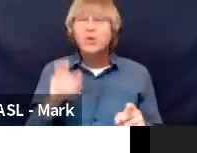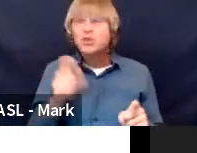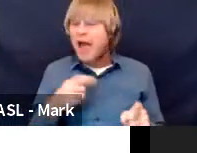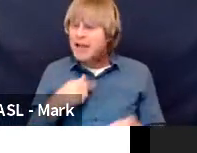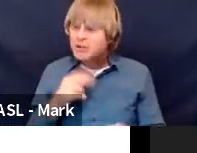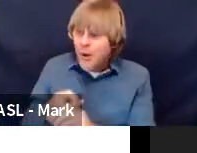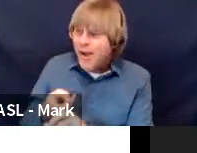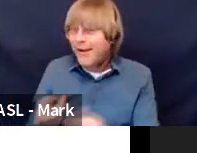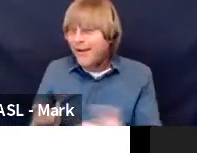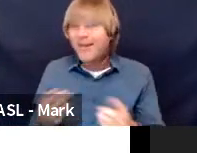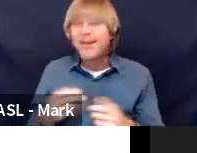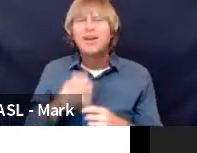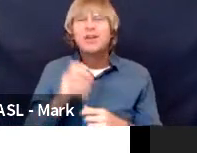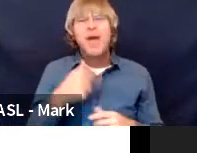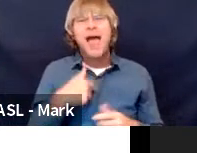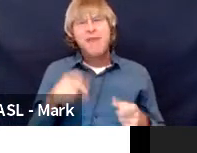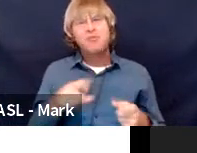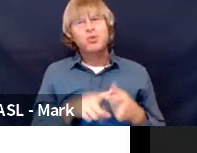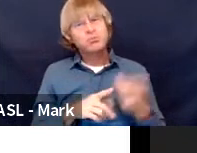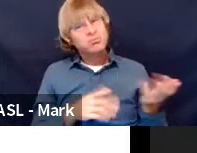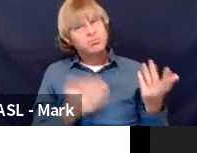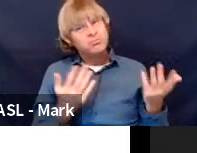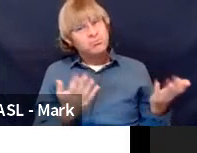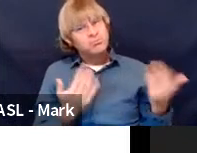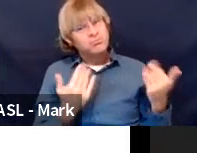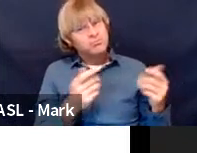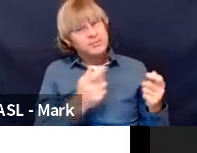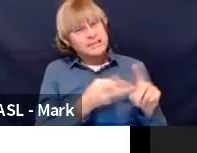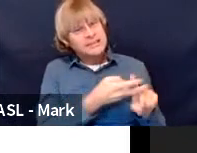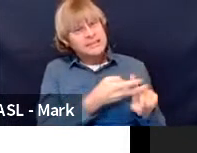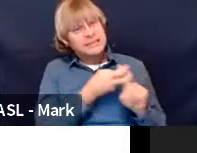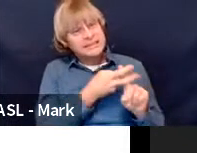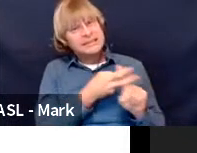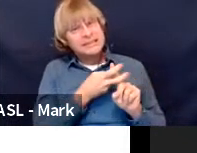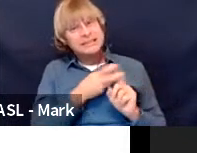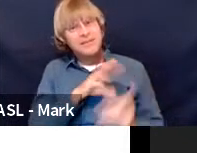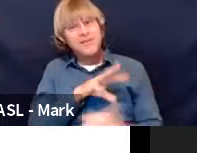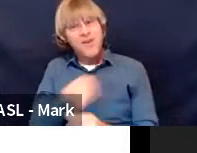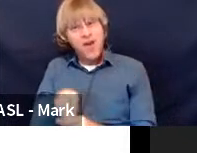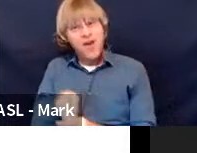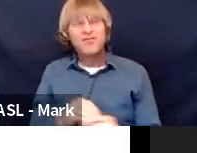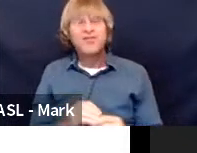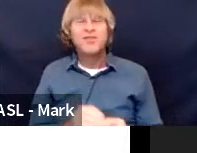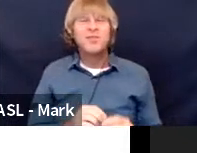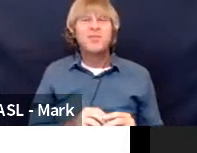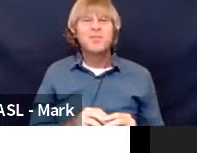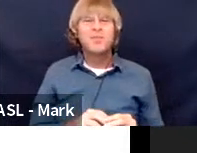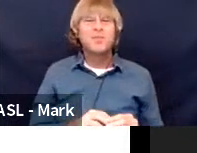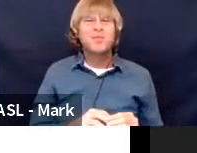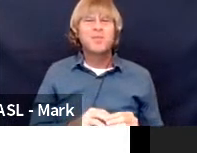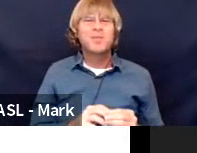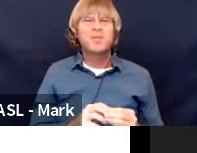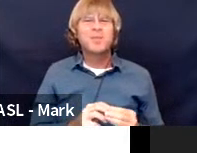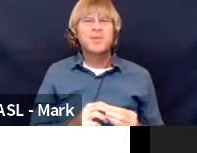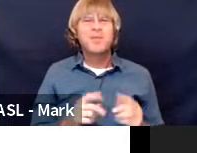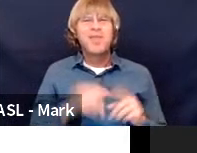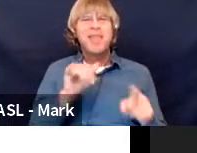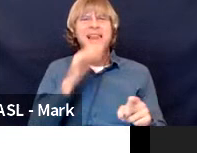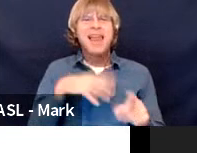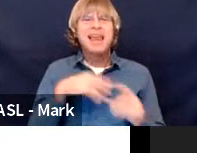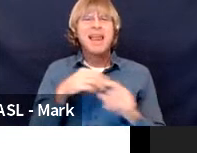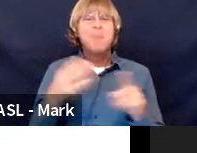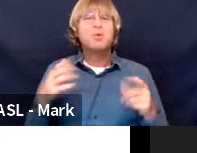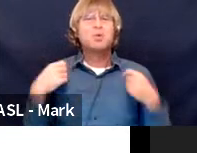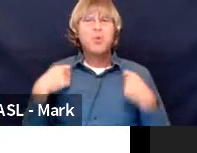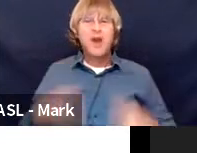I join? And so I had to kind of like rope them in and get them involved. But this lady in the blue